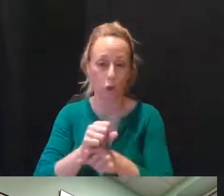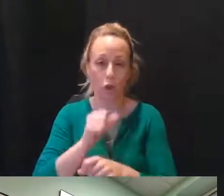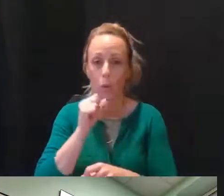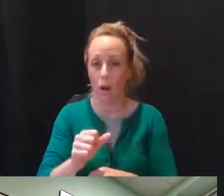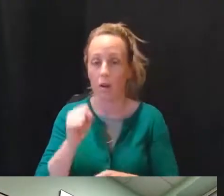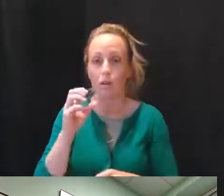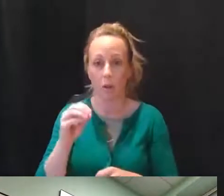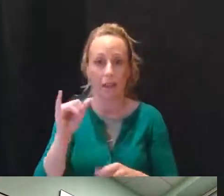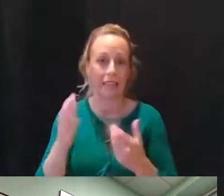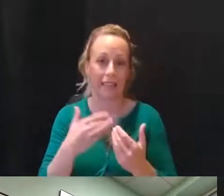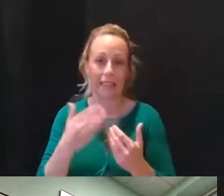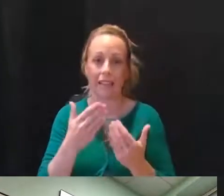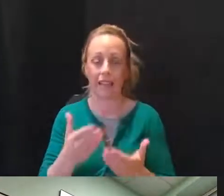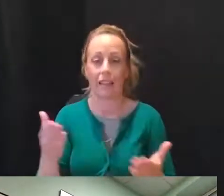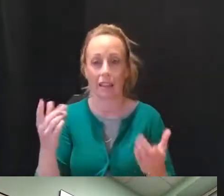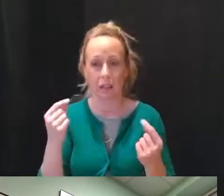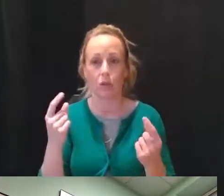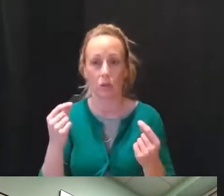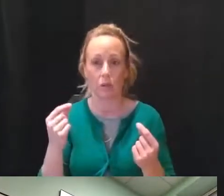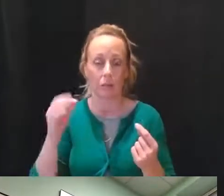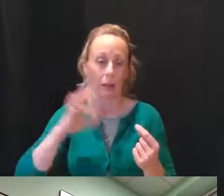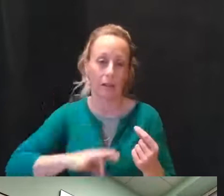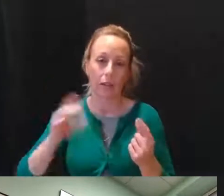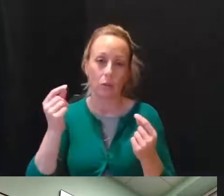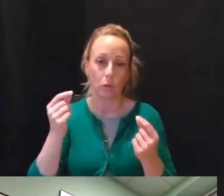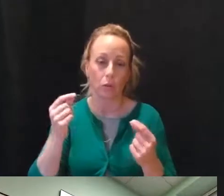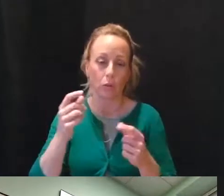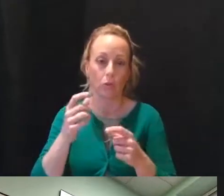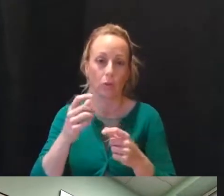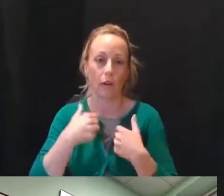it's an easy thing to do. It's preventative to do.